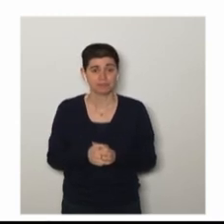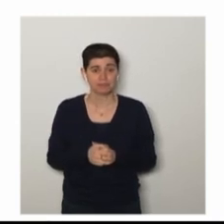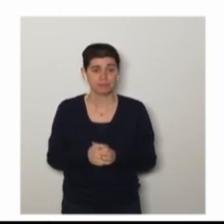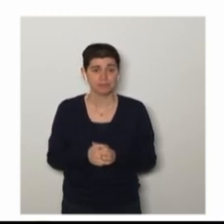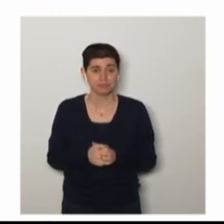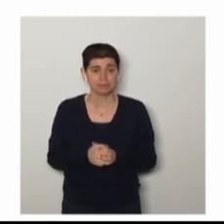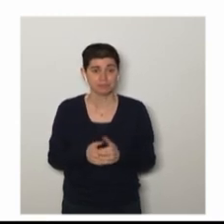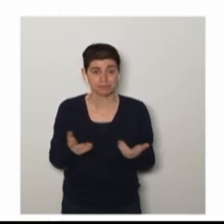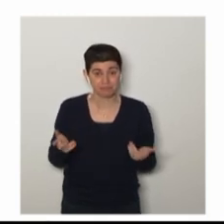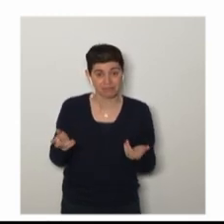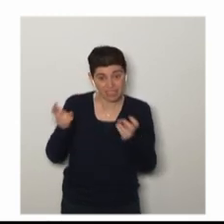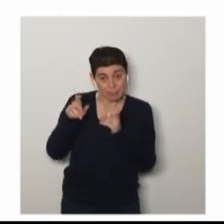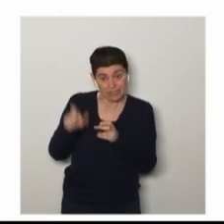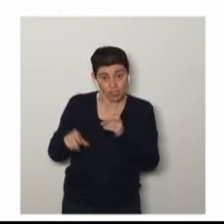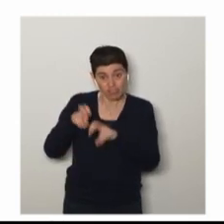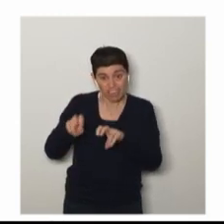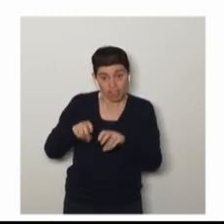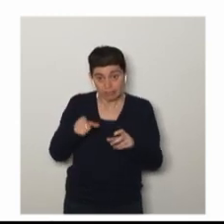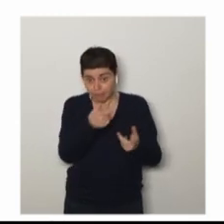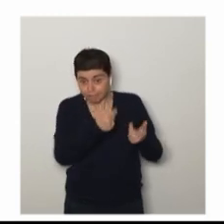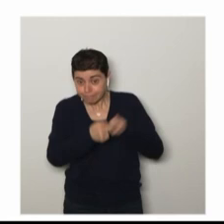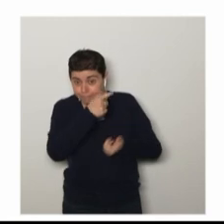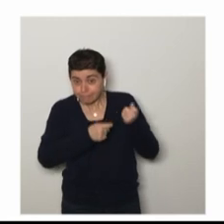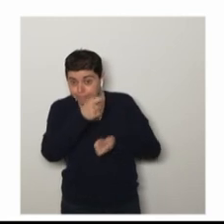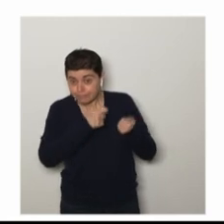a very specific field, but mm-hmm. what are the main difficulties?